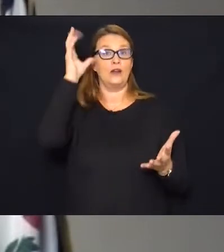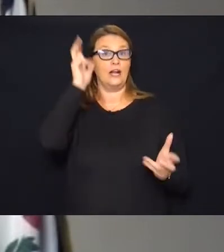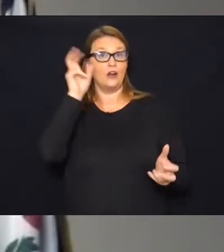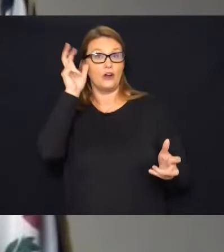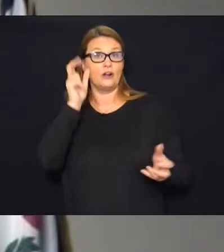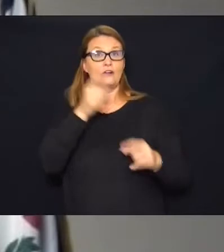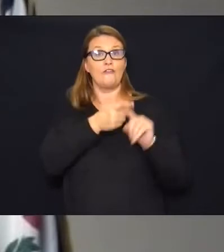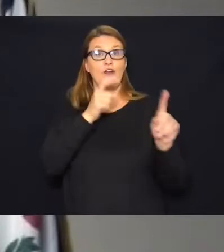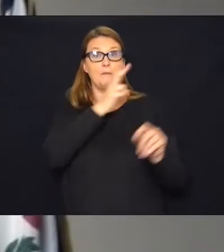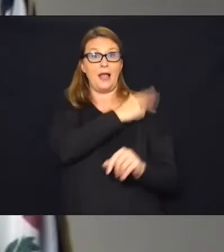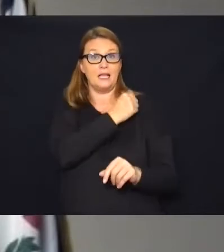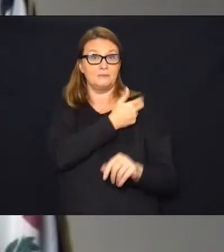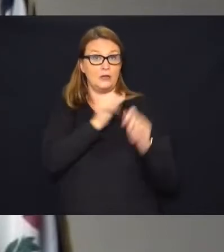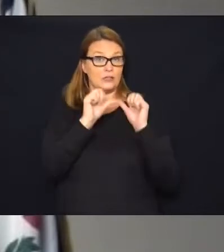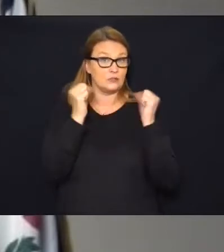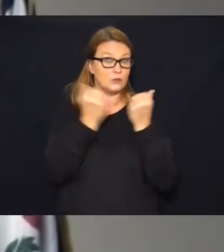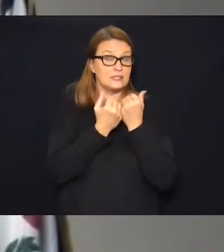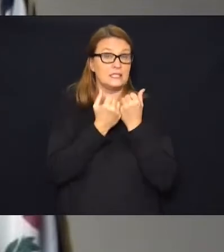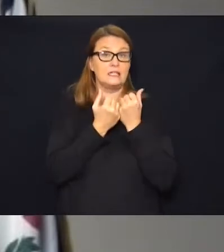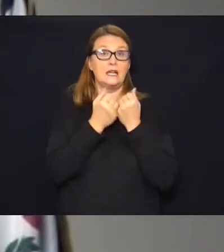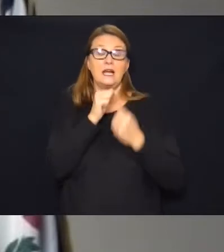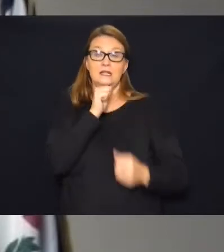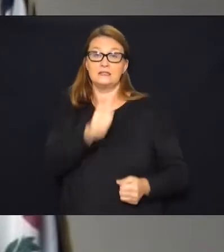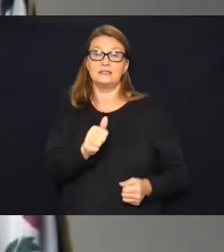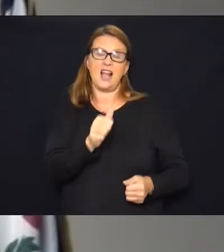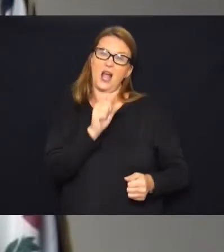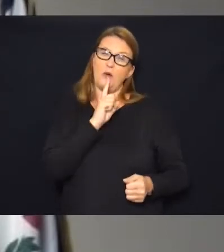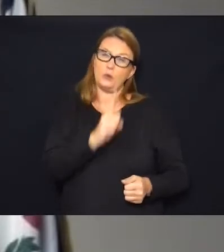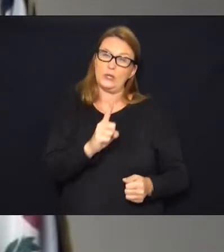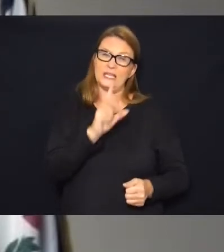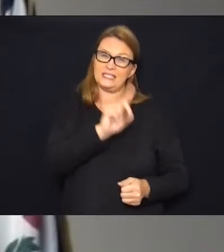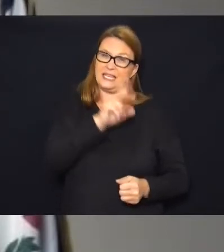comes through the Hospital Association and is not actually